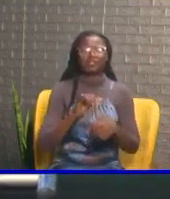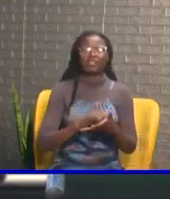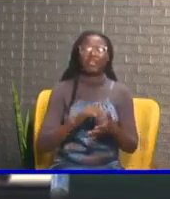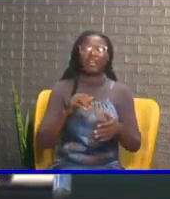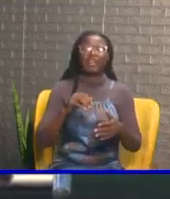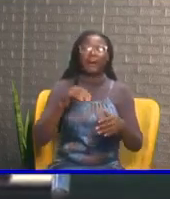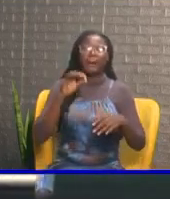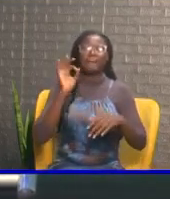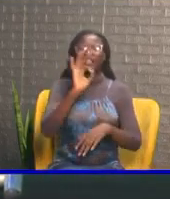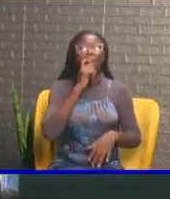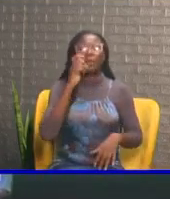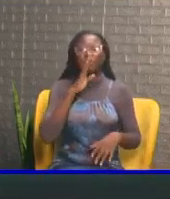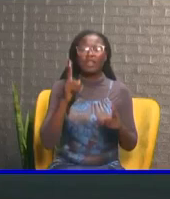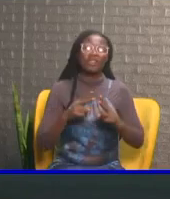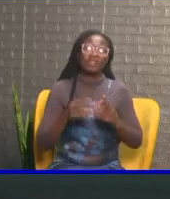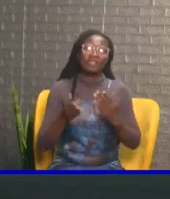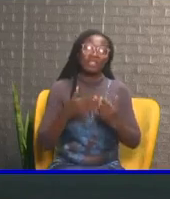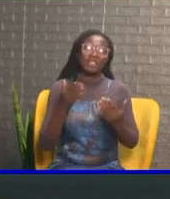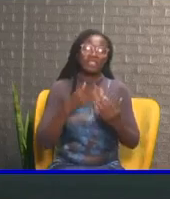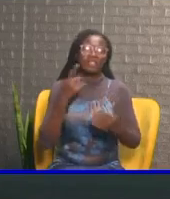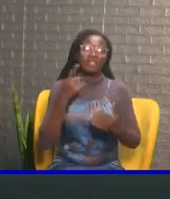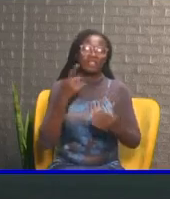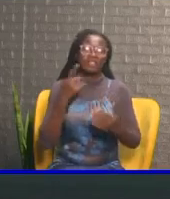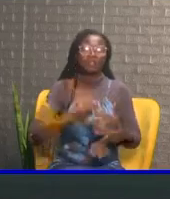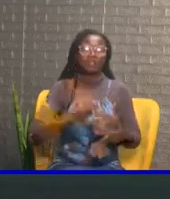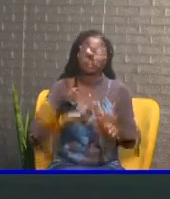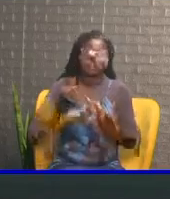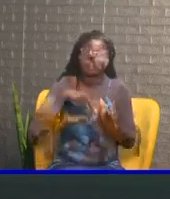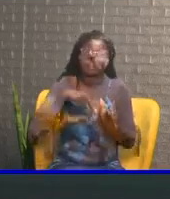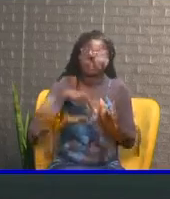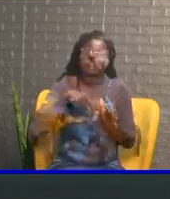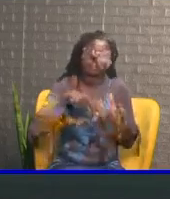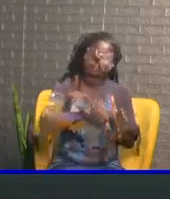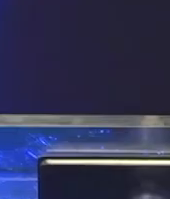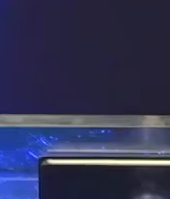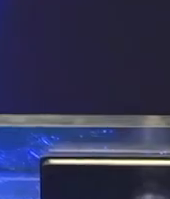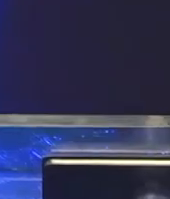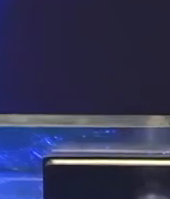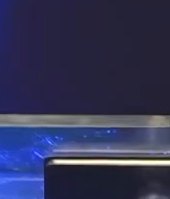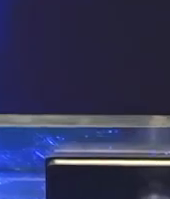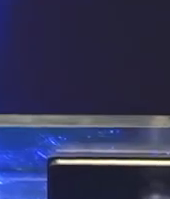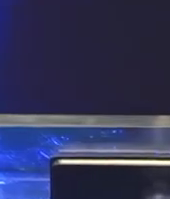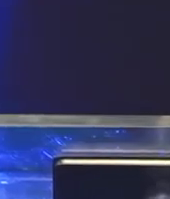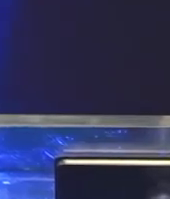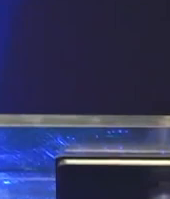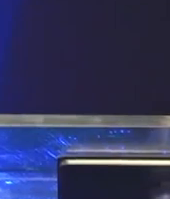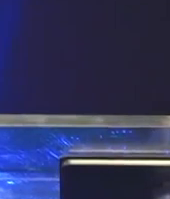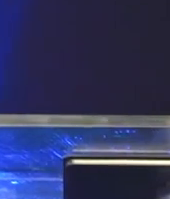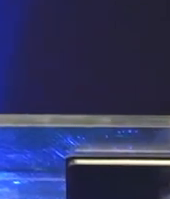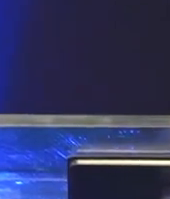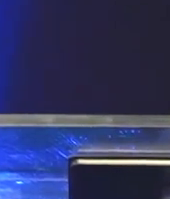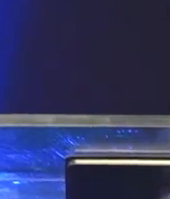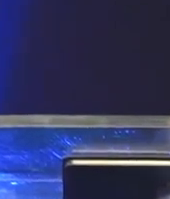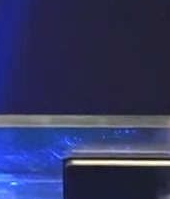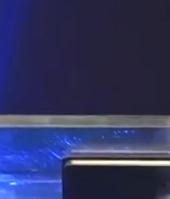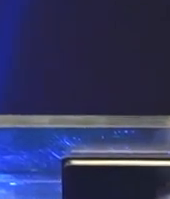to. Do you get what I'm saying here? There are deeper things. There are things you can sit with in God's word, that when you feed